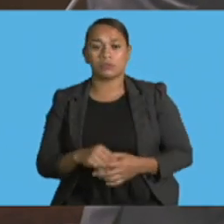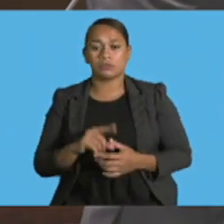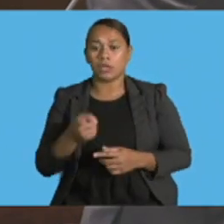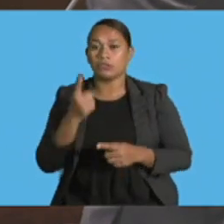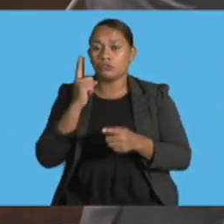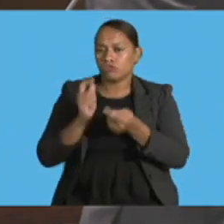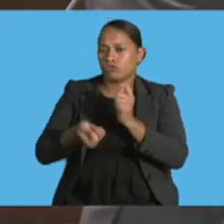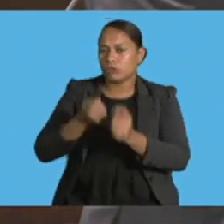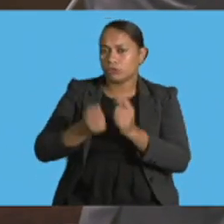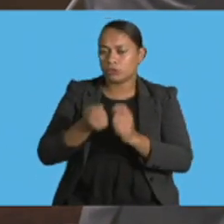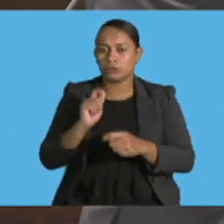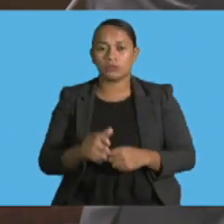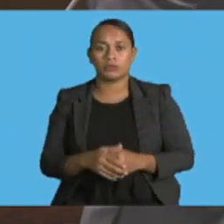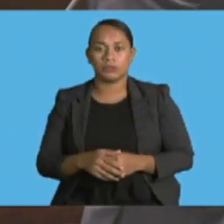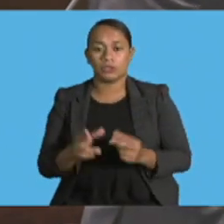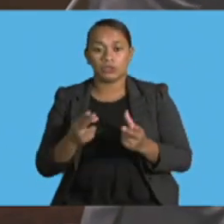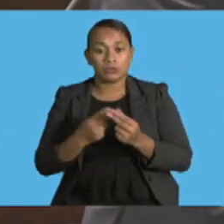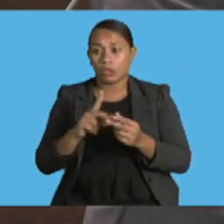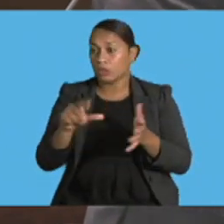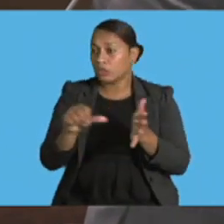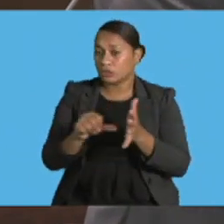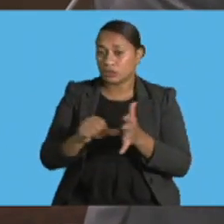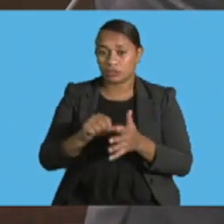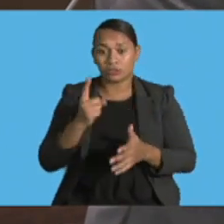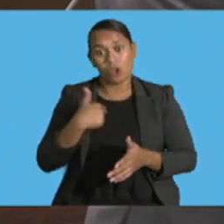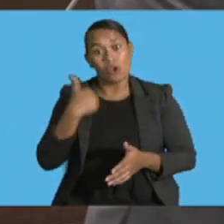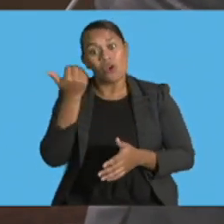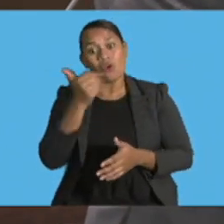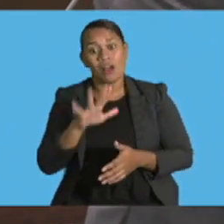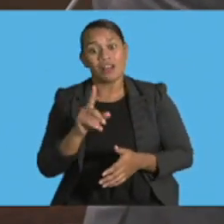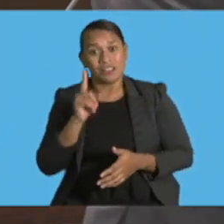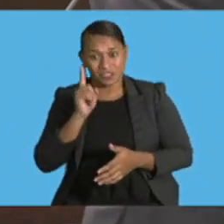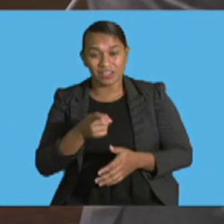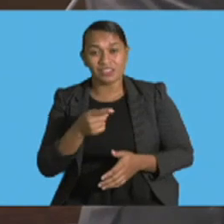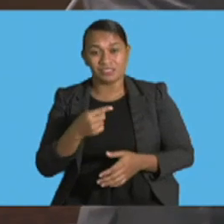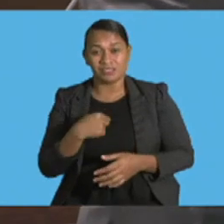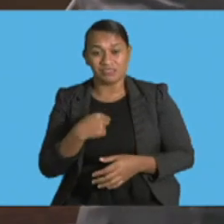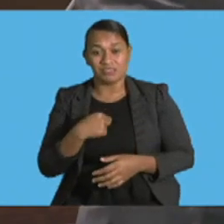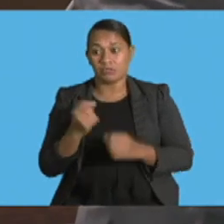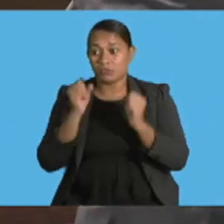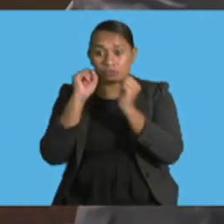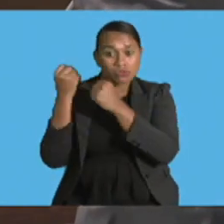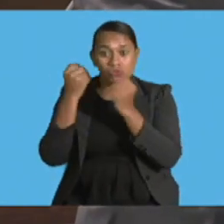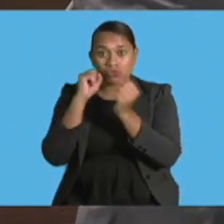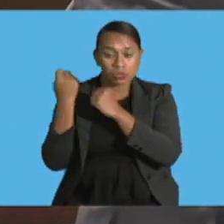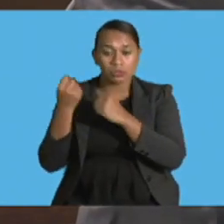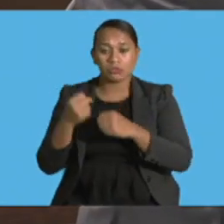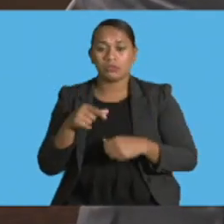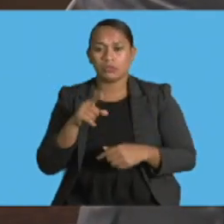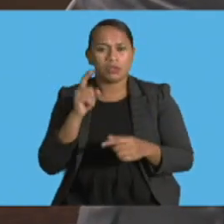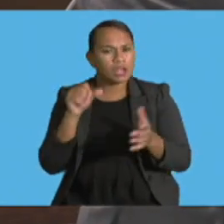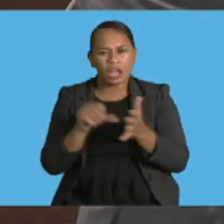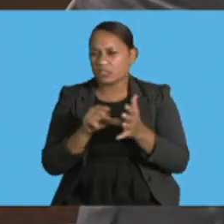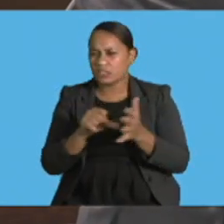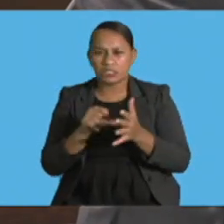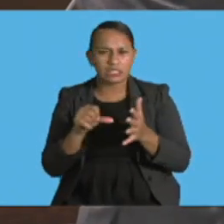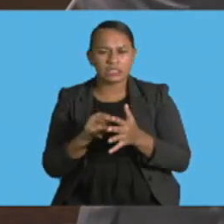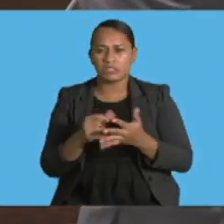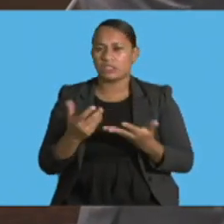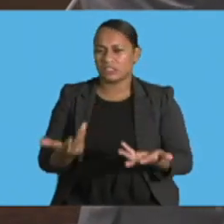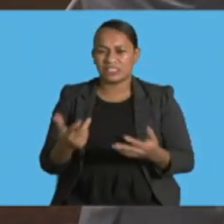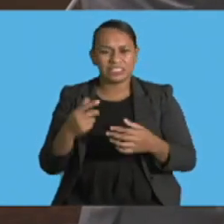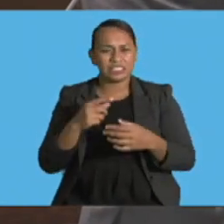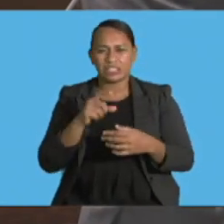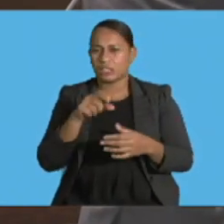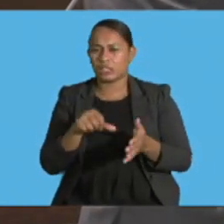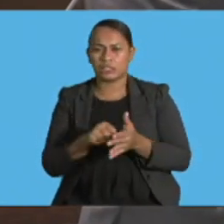in the difficult hilly terrain I just mentioned, sugarcane farmers can find it difficult to find means of harvesting,